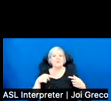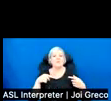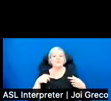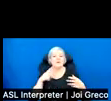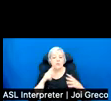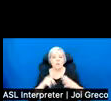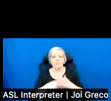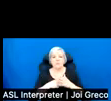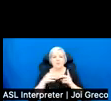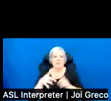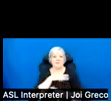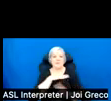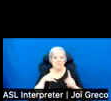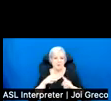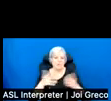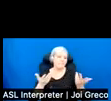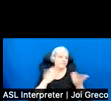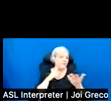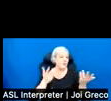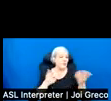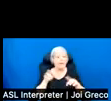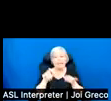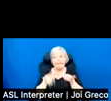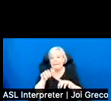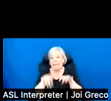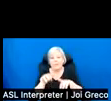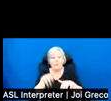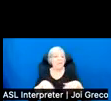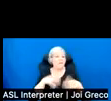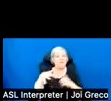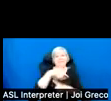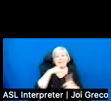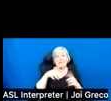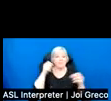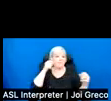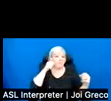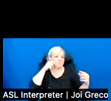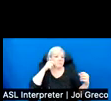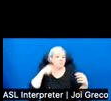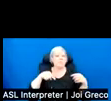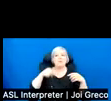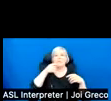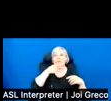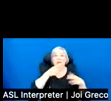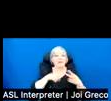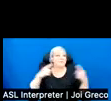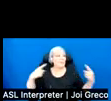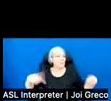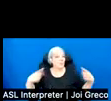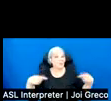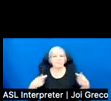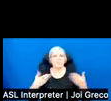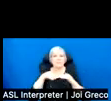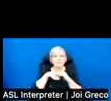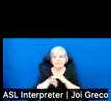within the environment, whether it's interaction with a keyboard or an environmental unit to control lights or a wheelchair, doors into a house, any